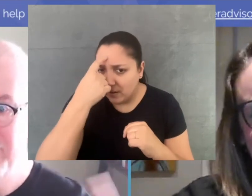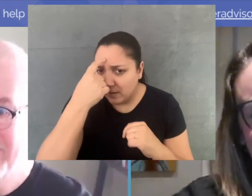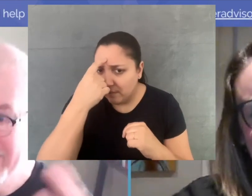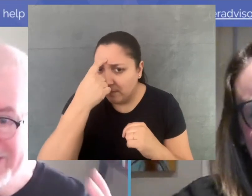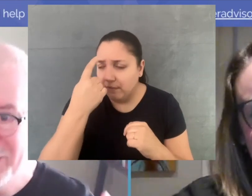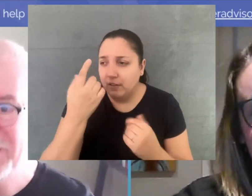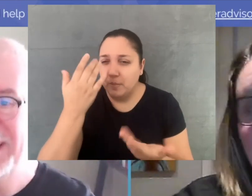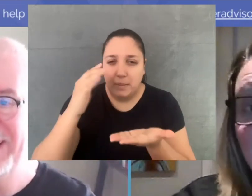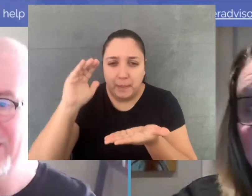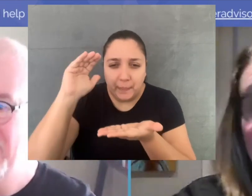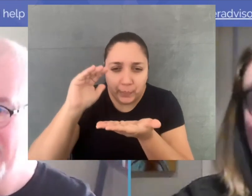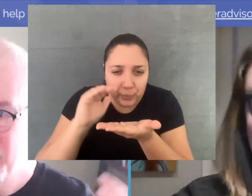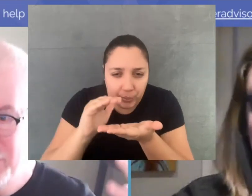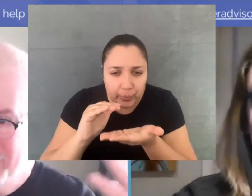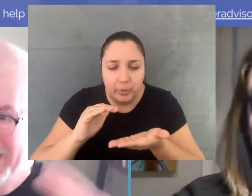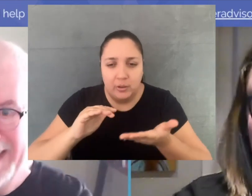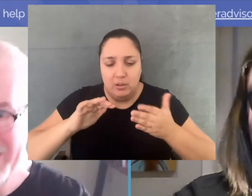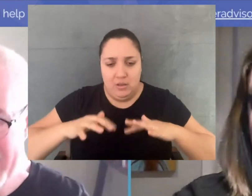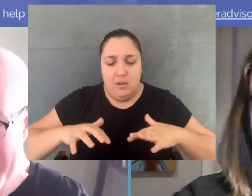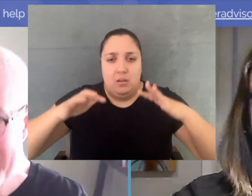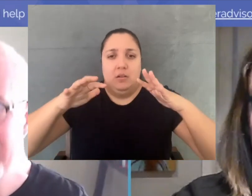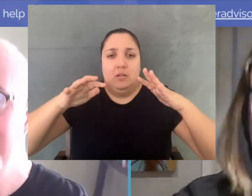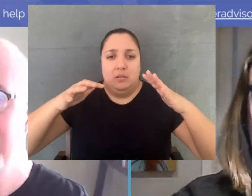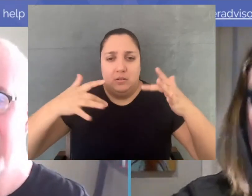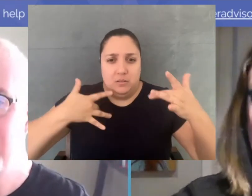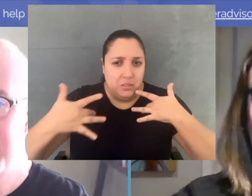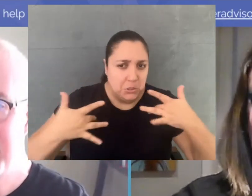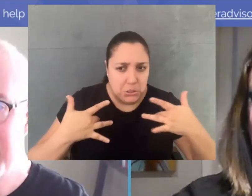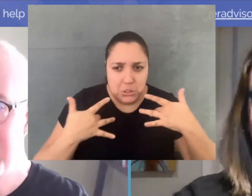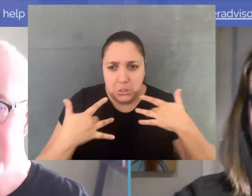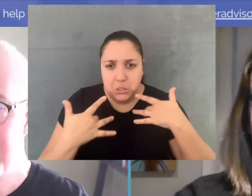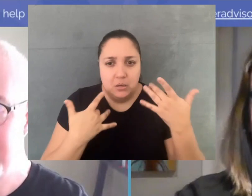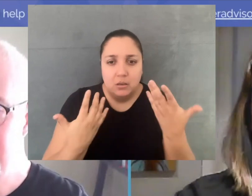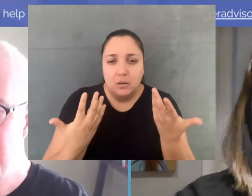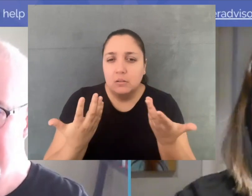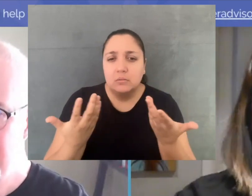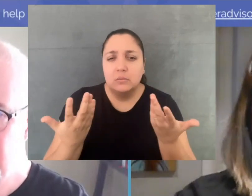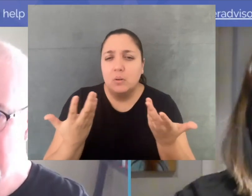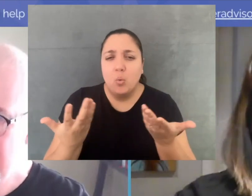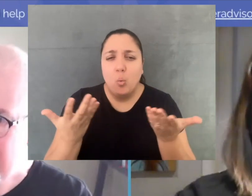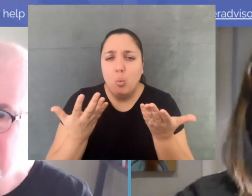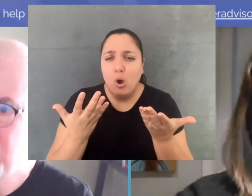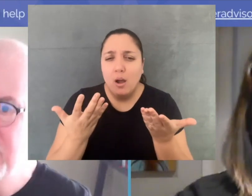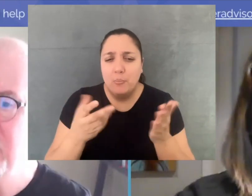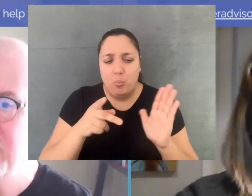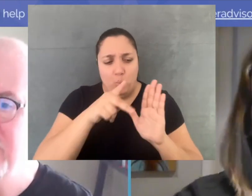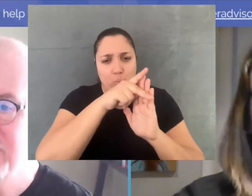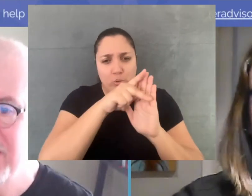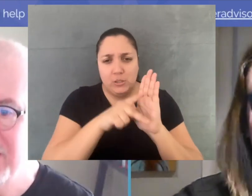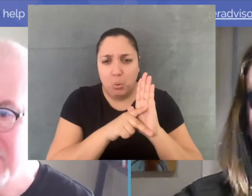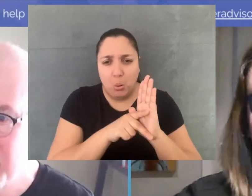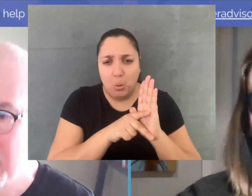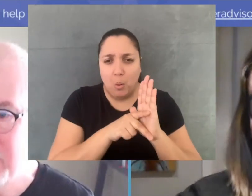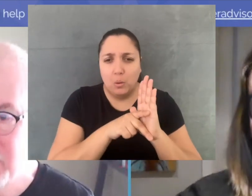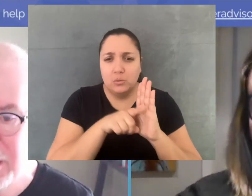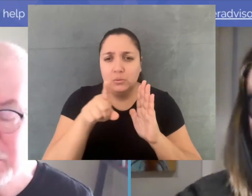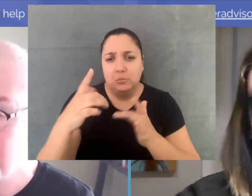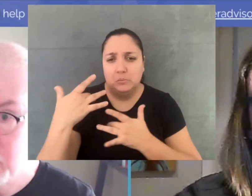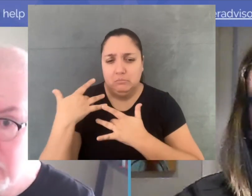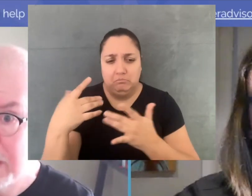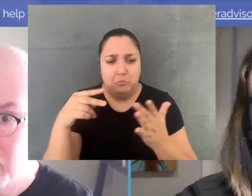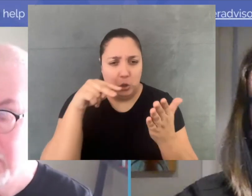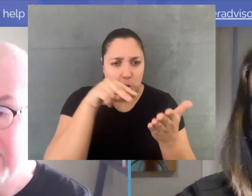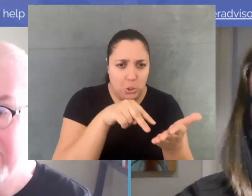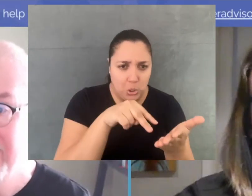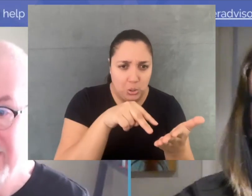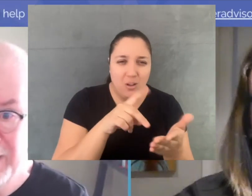cognitive dissonance, reducing anxiety with sites? What kinds of principles can you maybe suggest or that